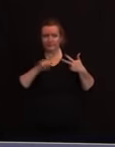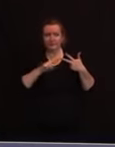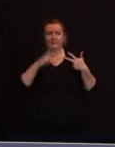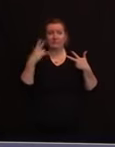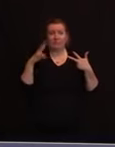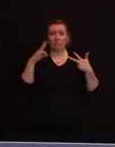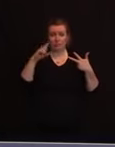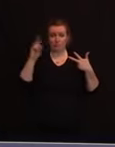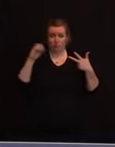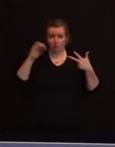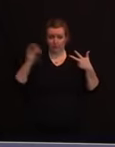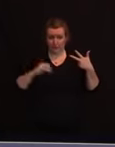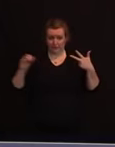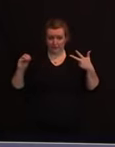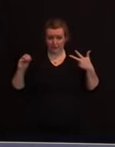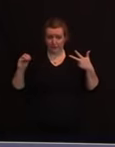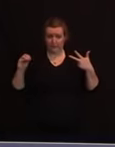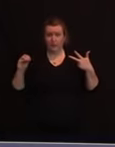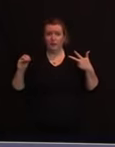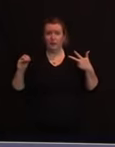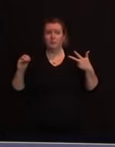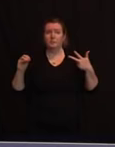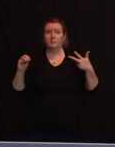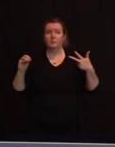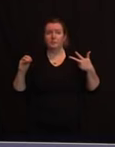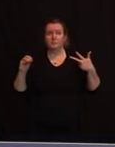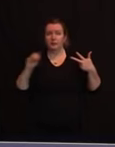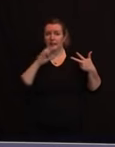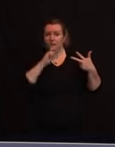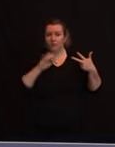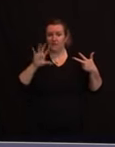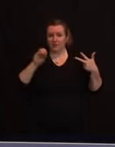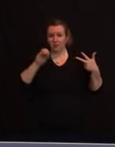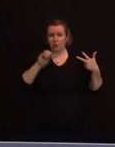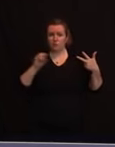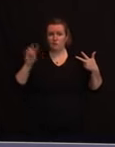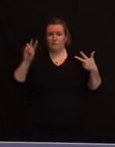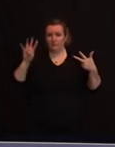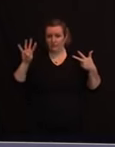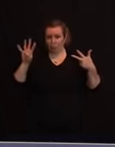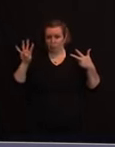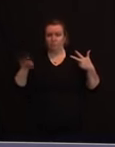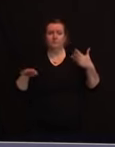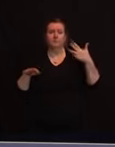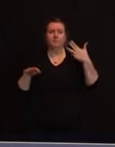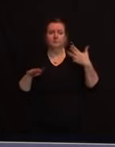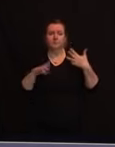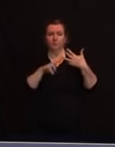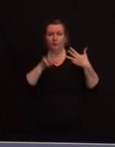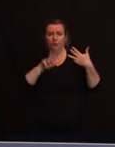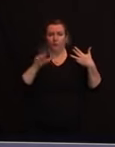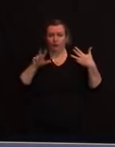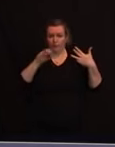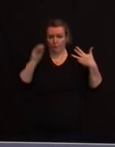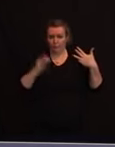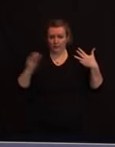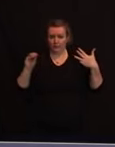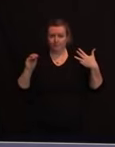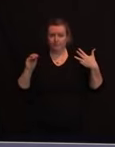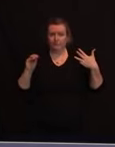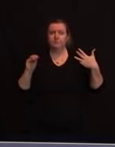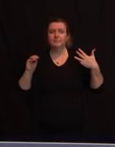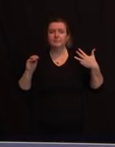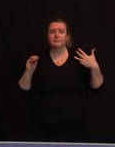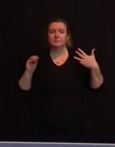17%, 288, between the ages of 50 and 64. 33%,